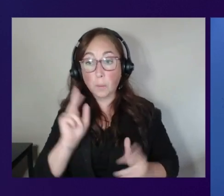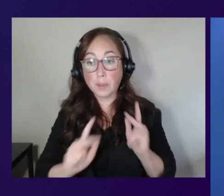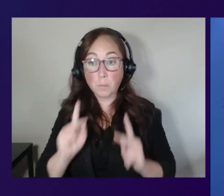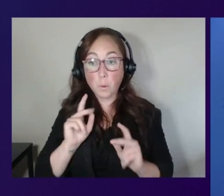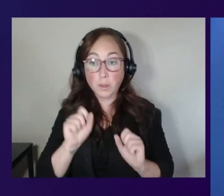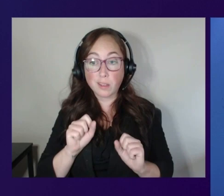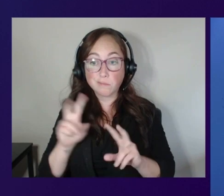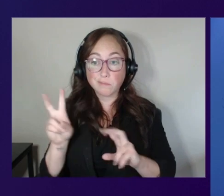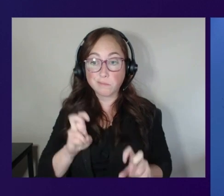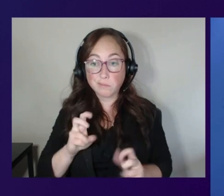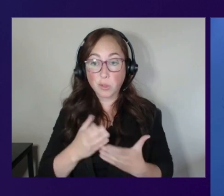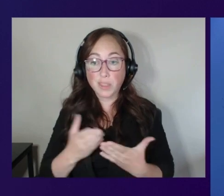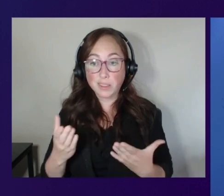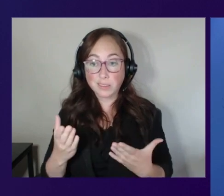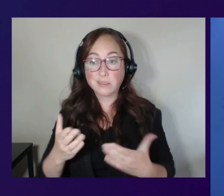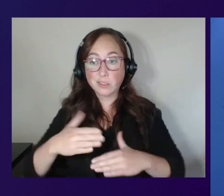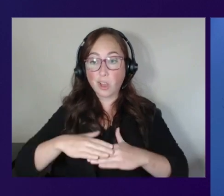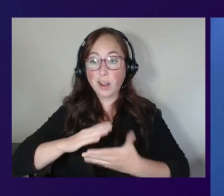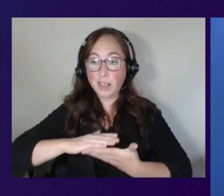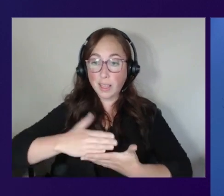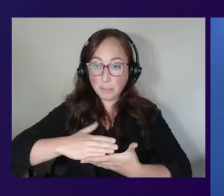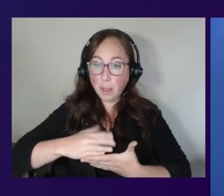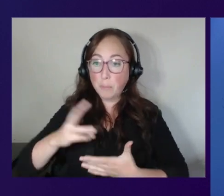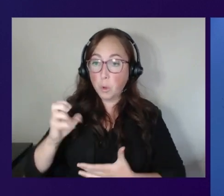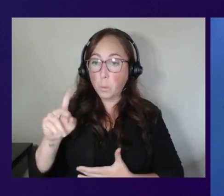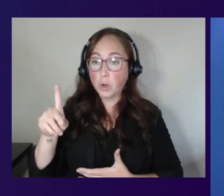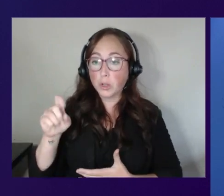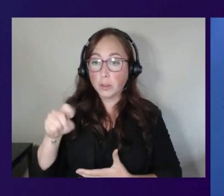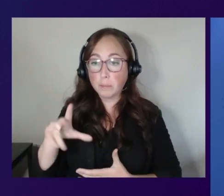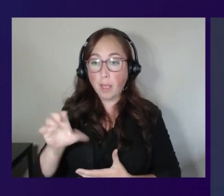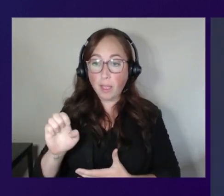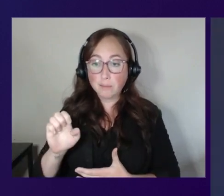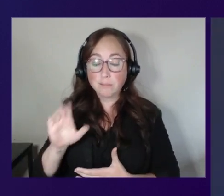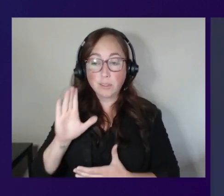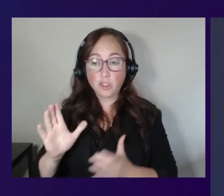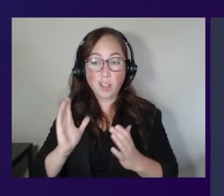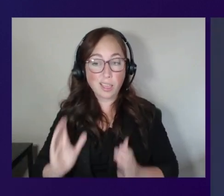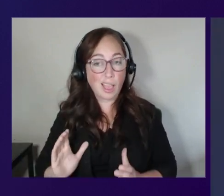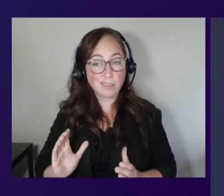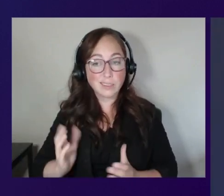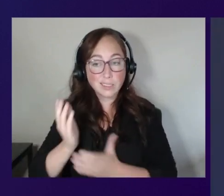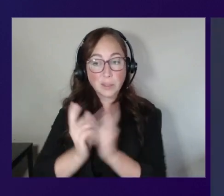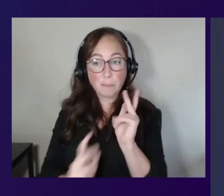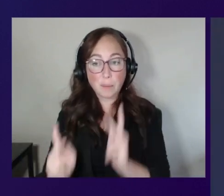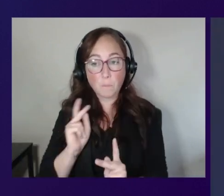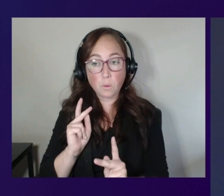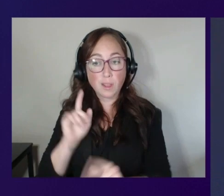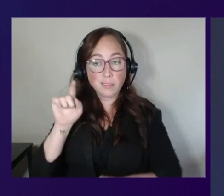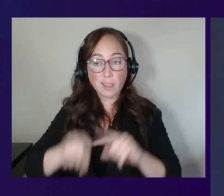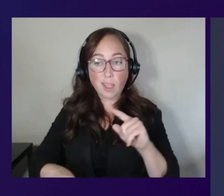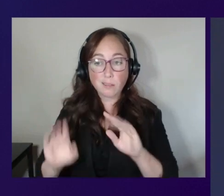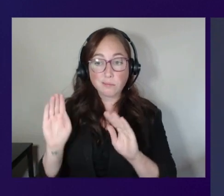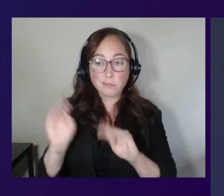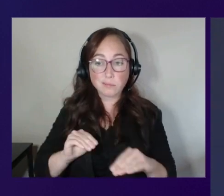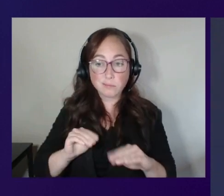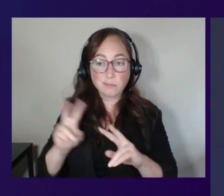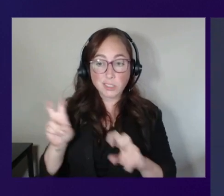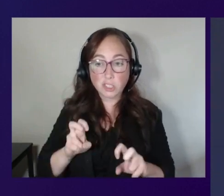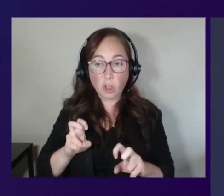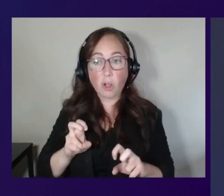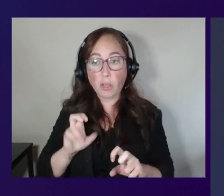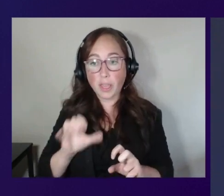laptops, and the Workspace's thick client. There are some people that can't just install that. So I could see this